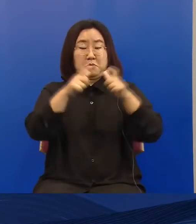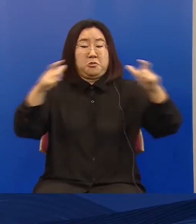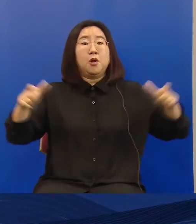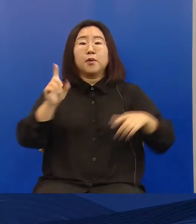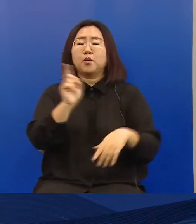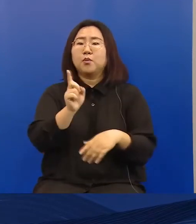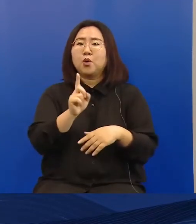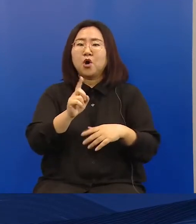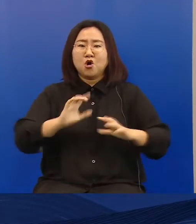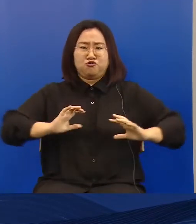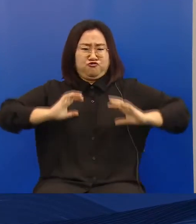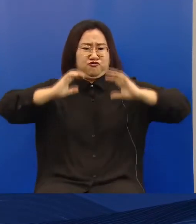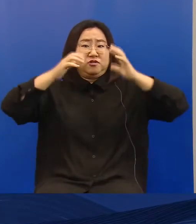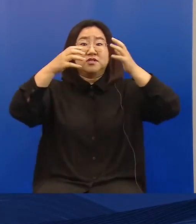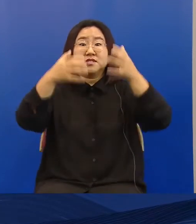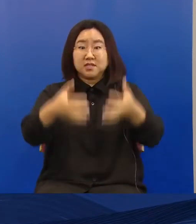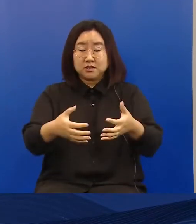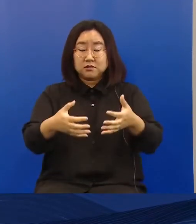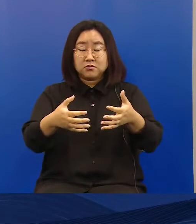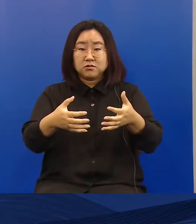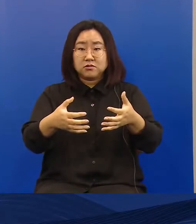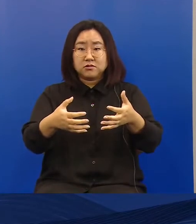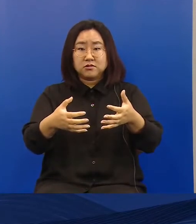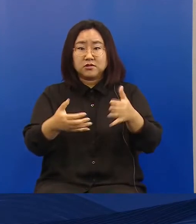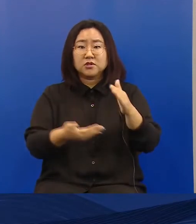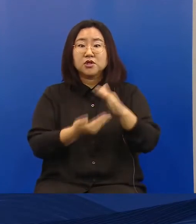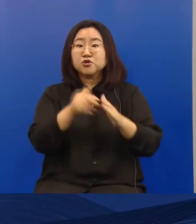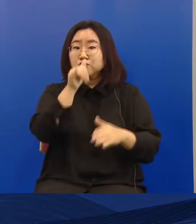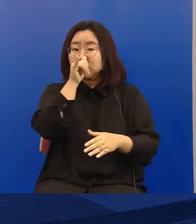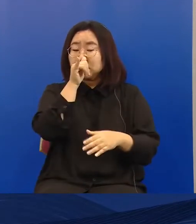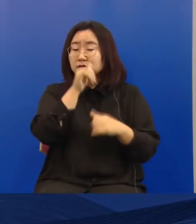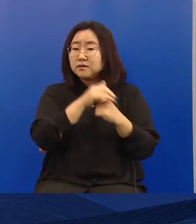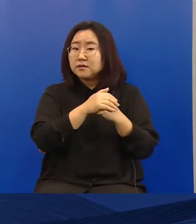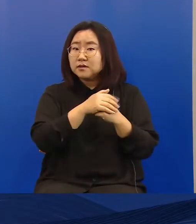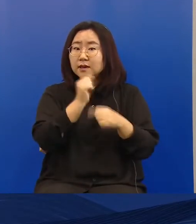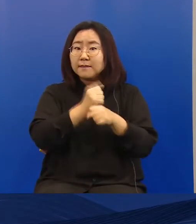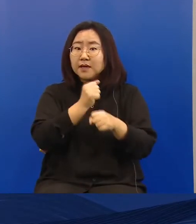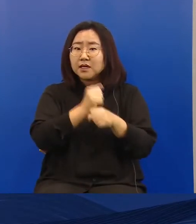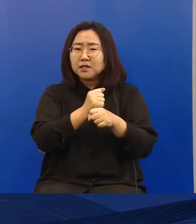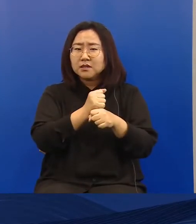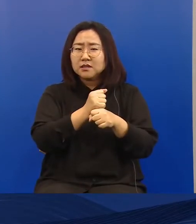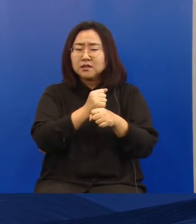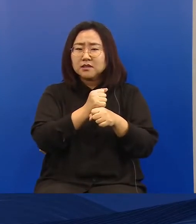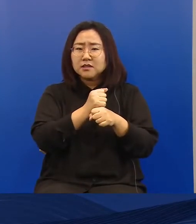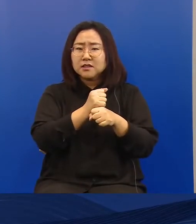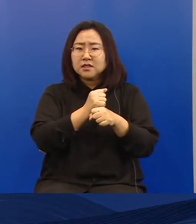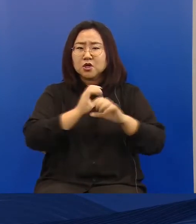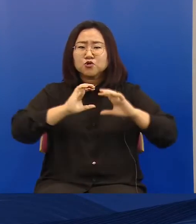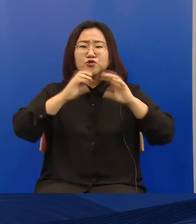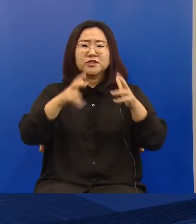disabilities. However, we need to enlarge our vision and views.